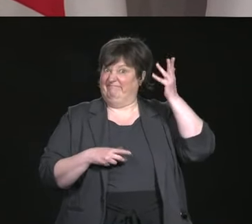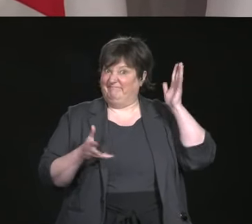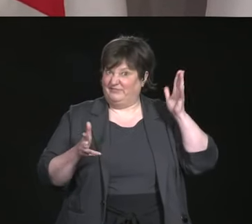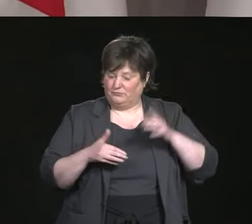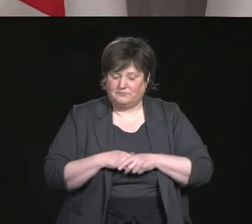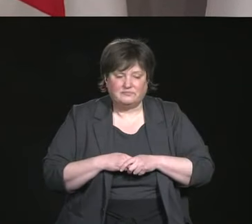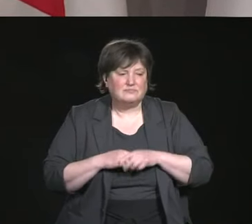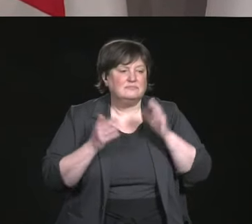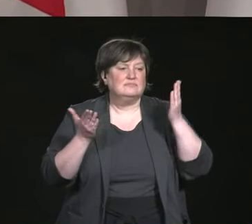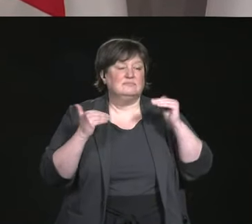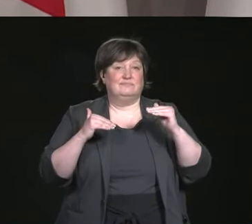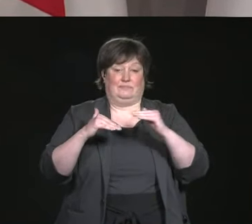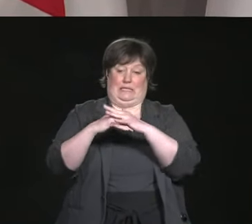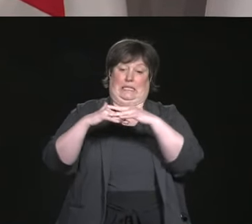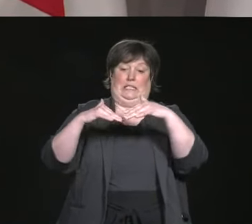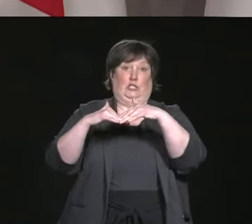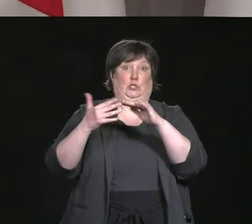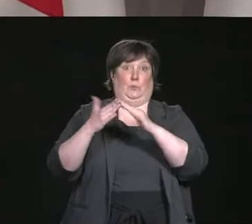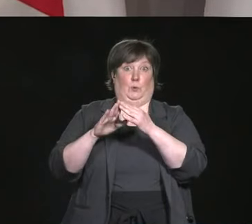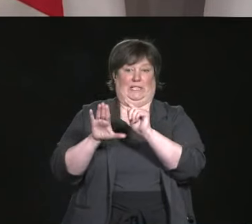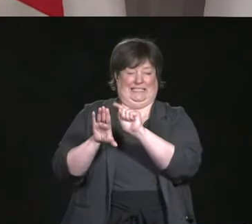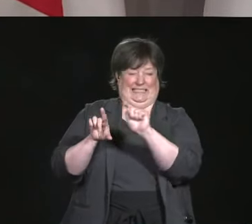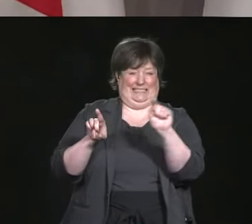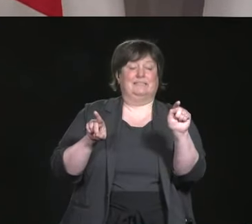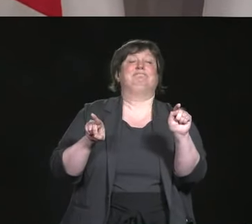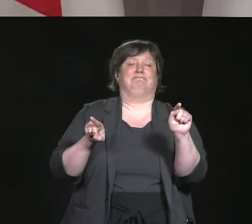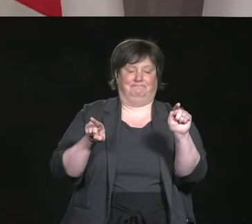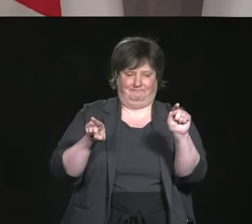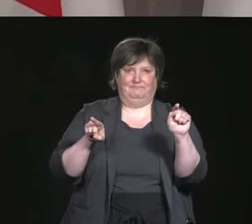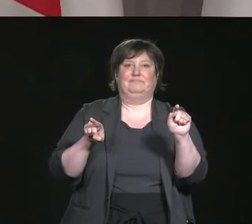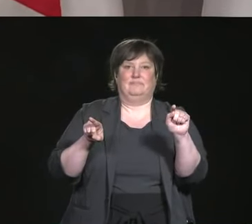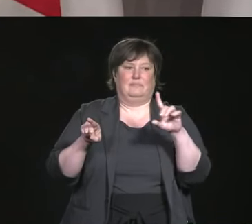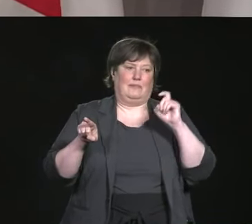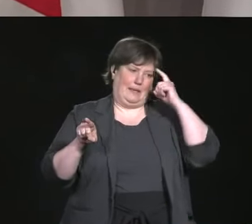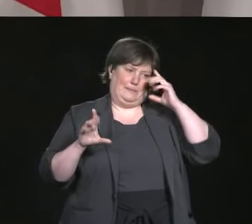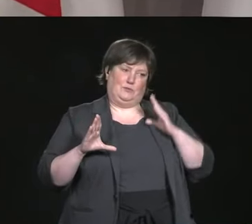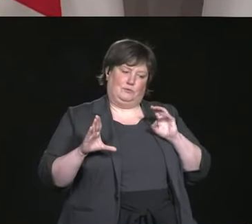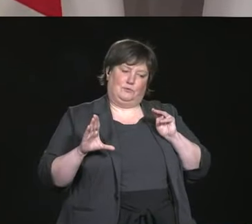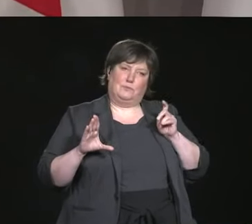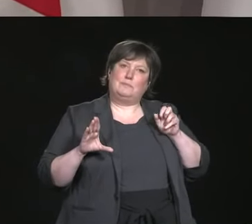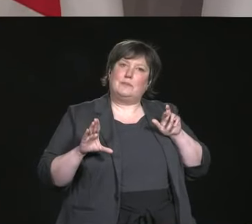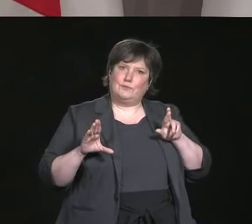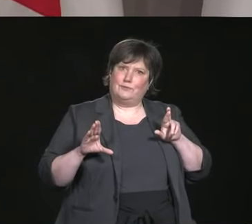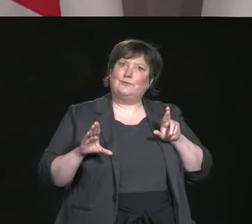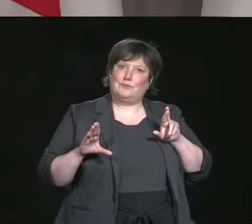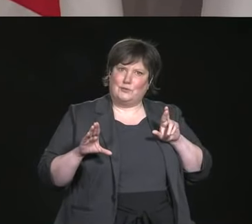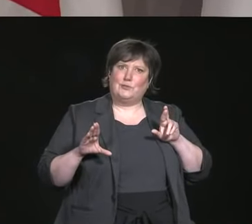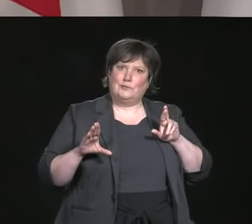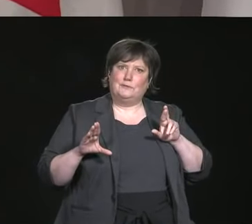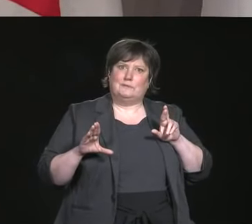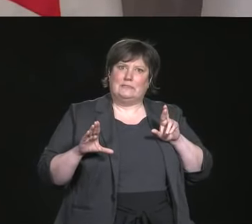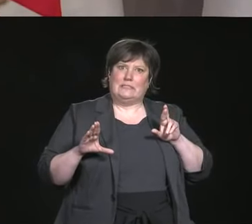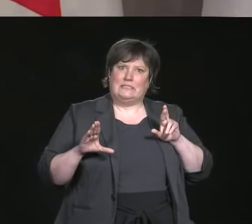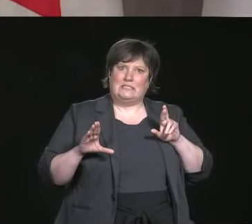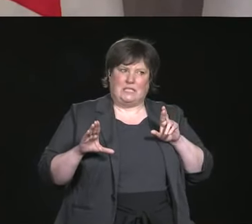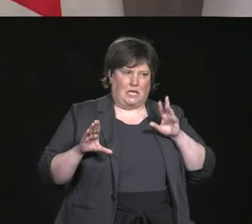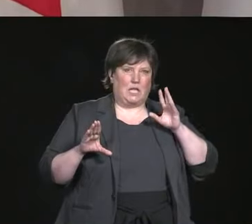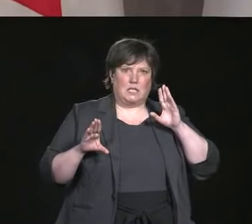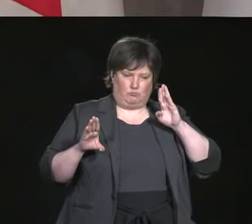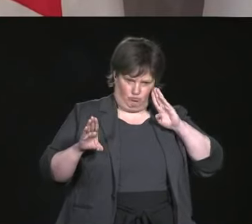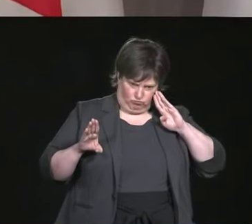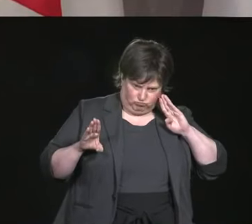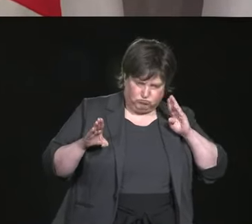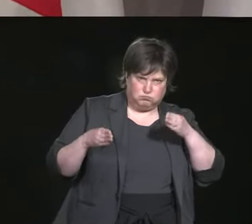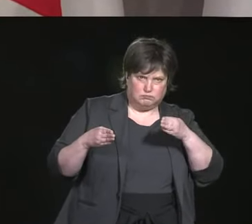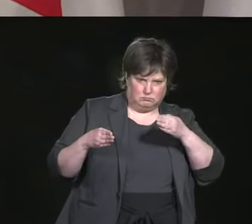in particular, Minister Miller is very, very focused on the specific needs. We heard from